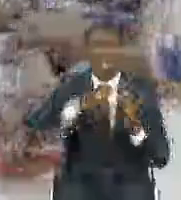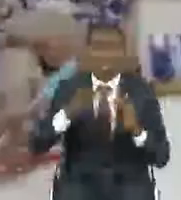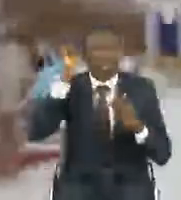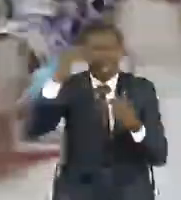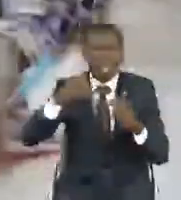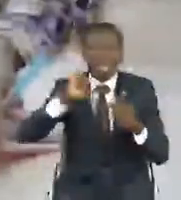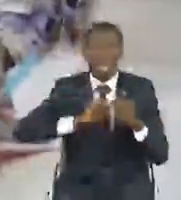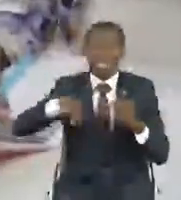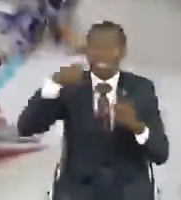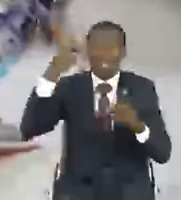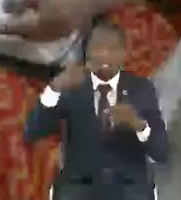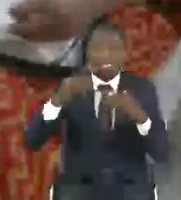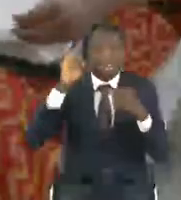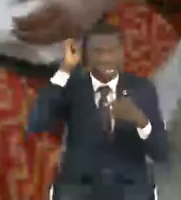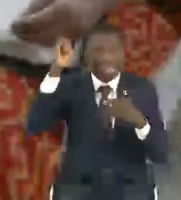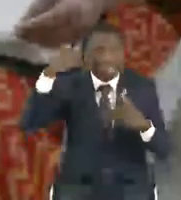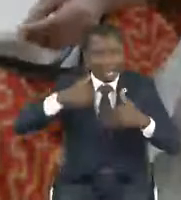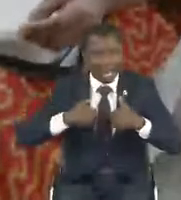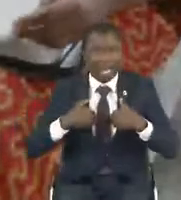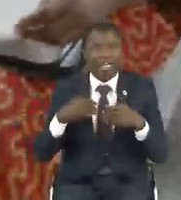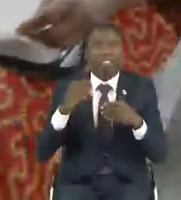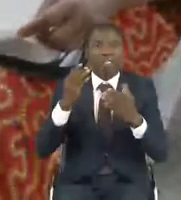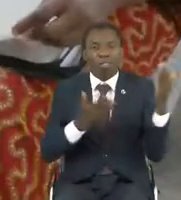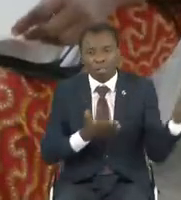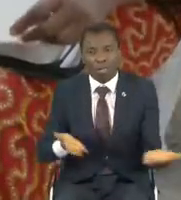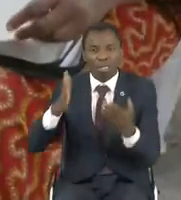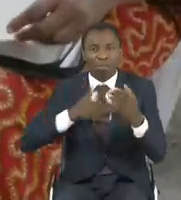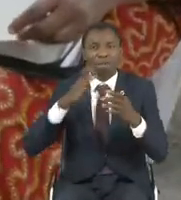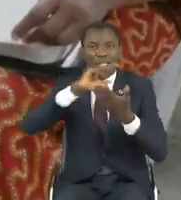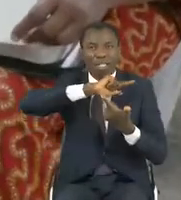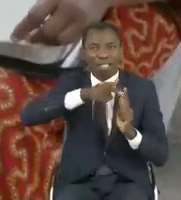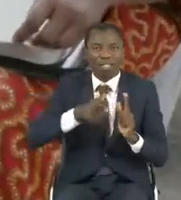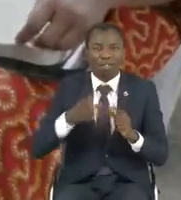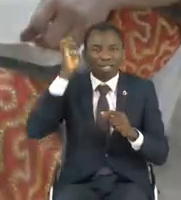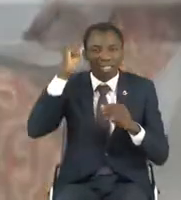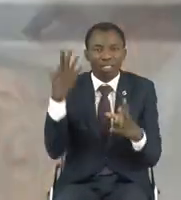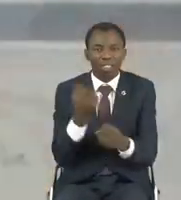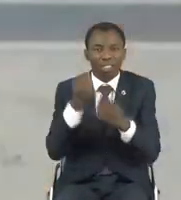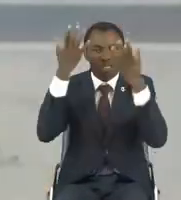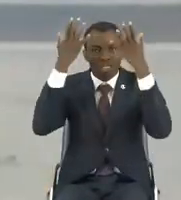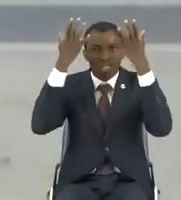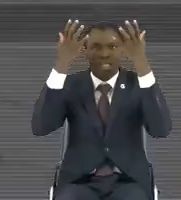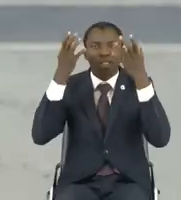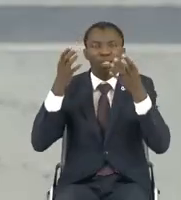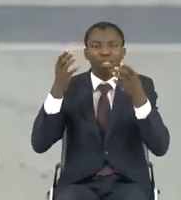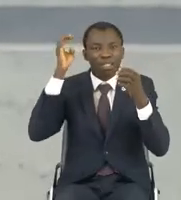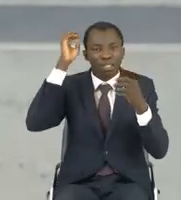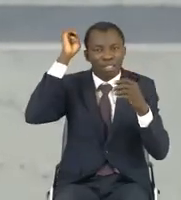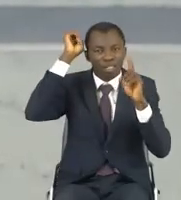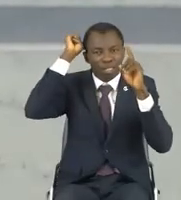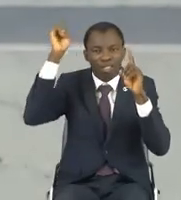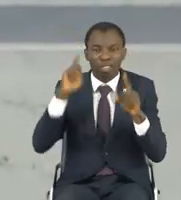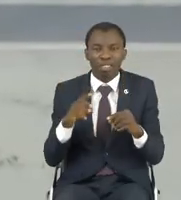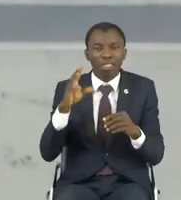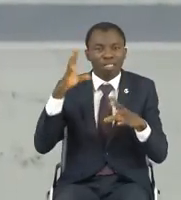my griefs. That's the redemption. It takes the load off your shoulder. It takes the